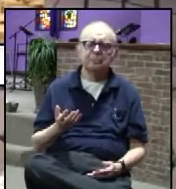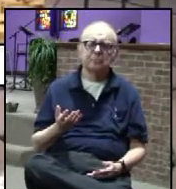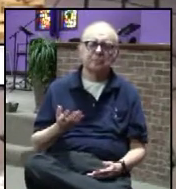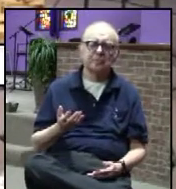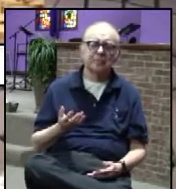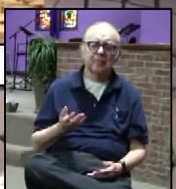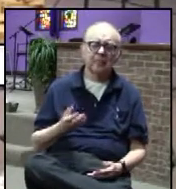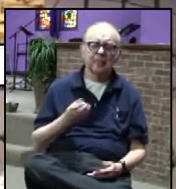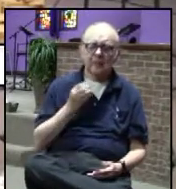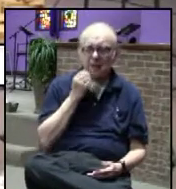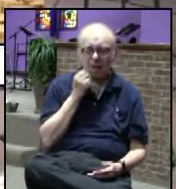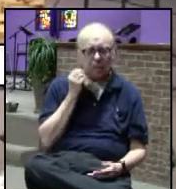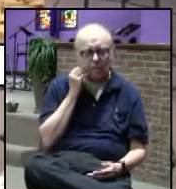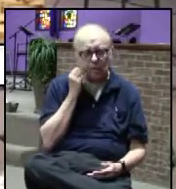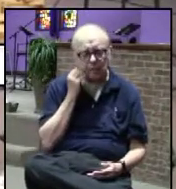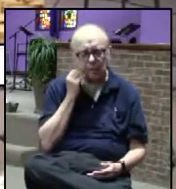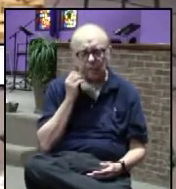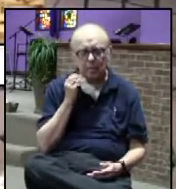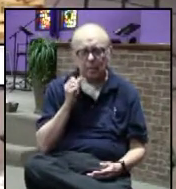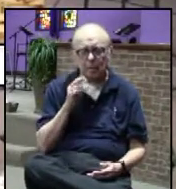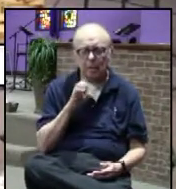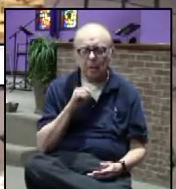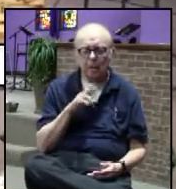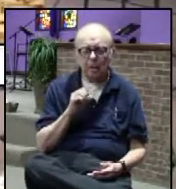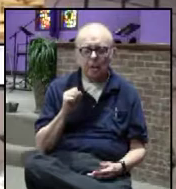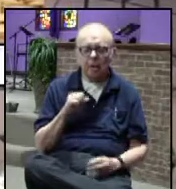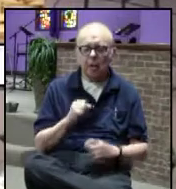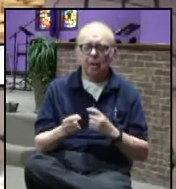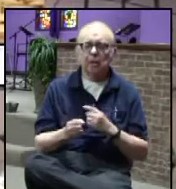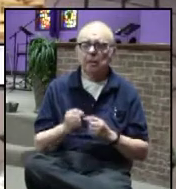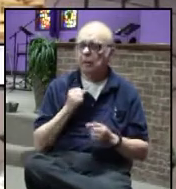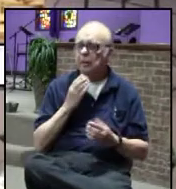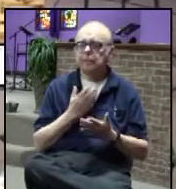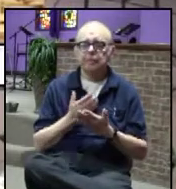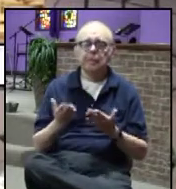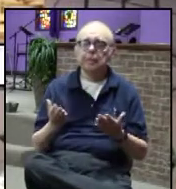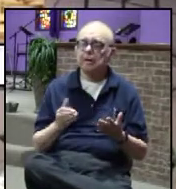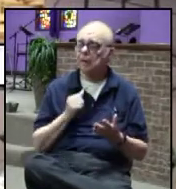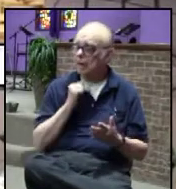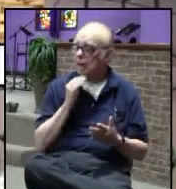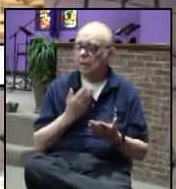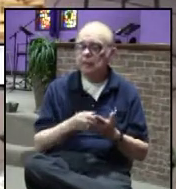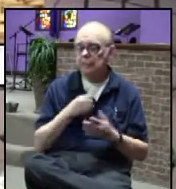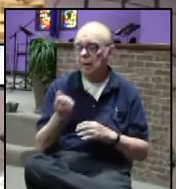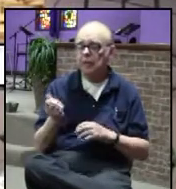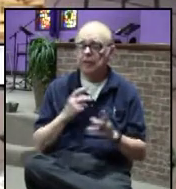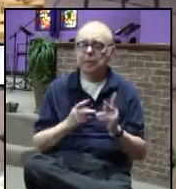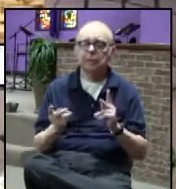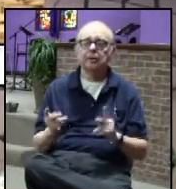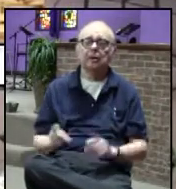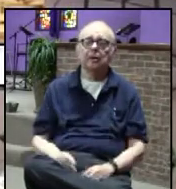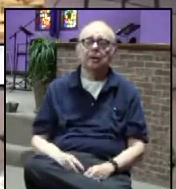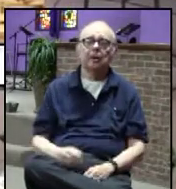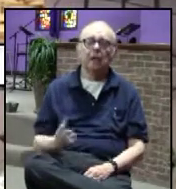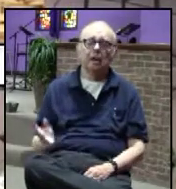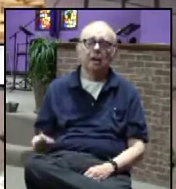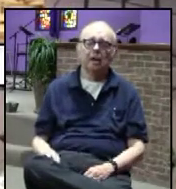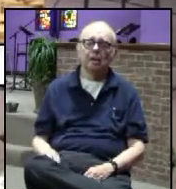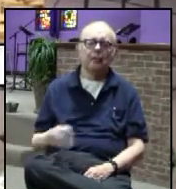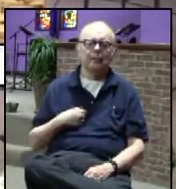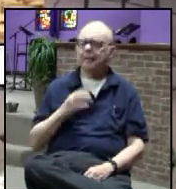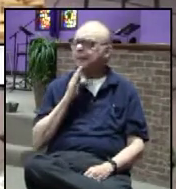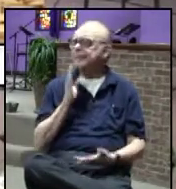Homeowners Association, don't ever go there. They're good for some things and not so good for other things. Okay? So what was I talking